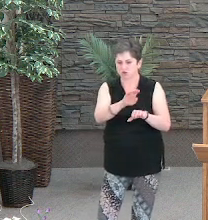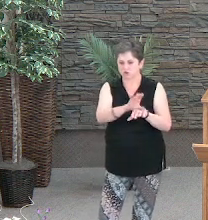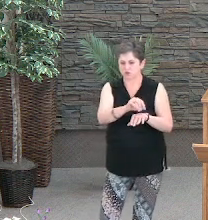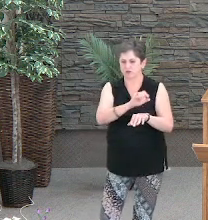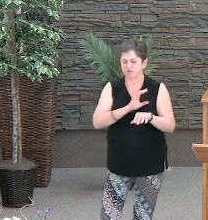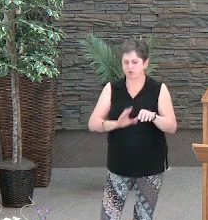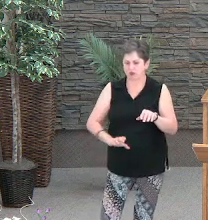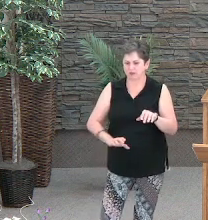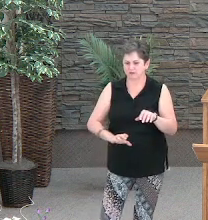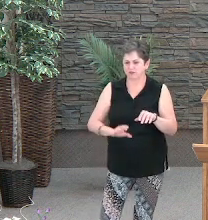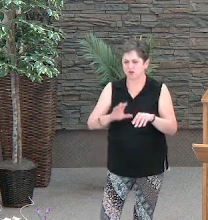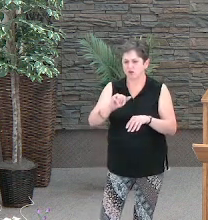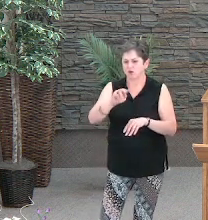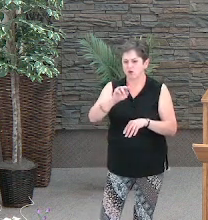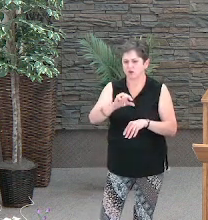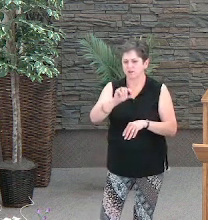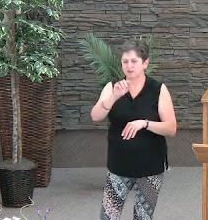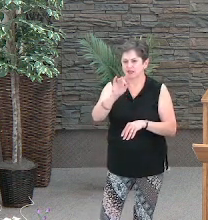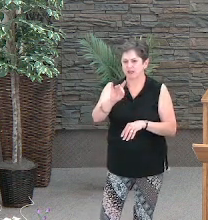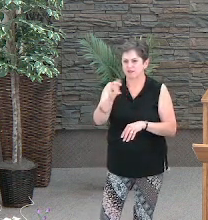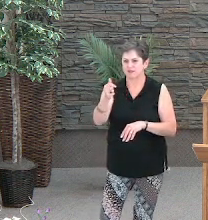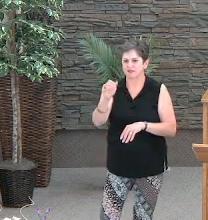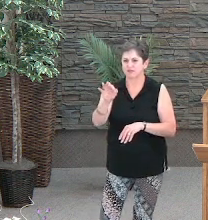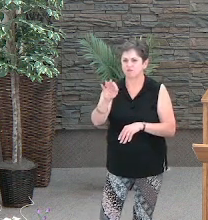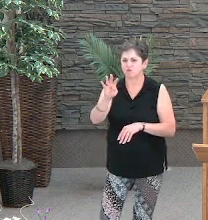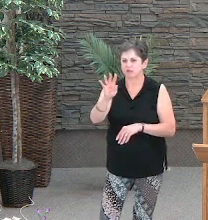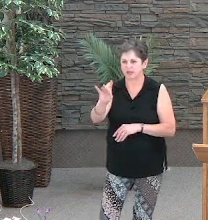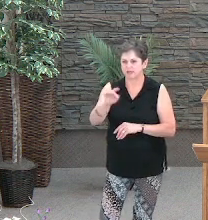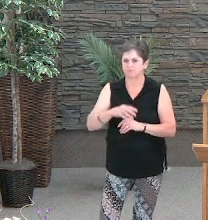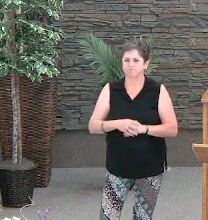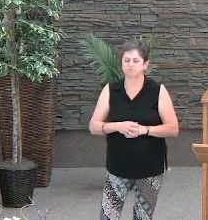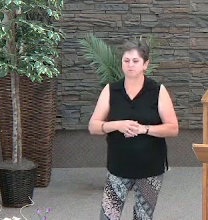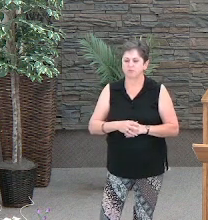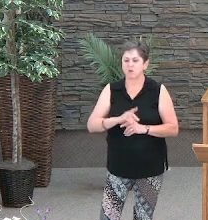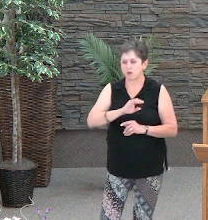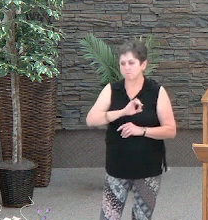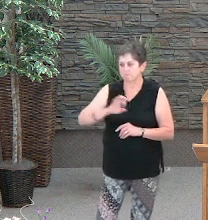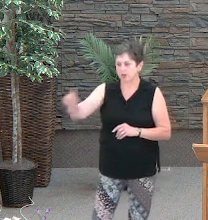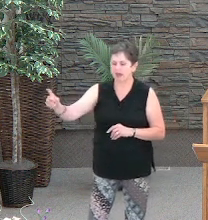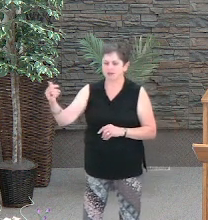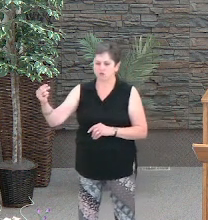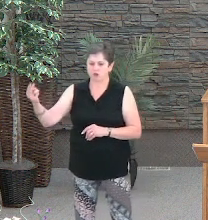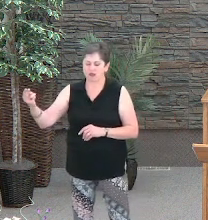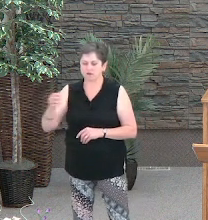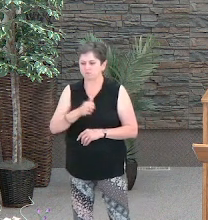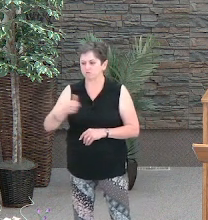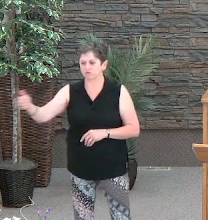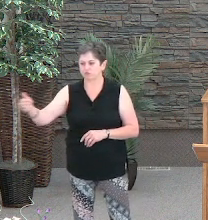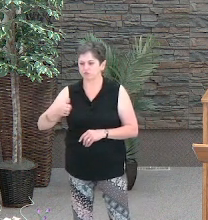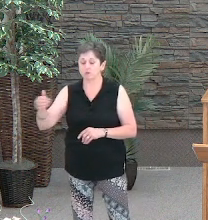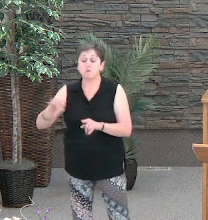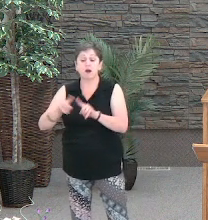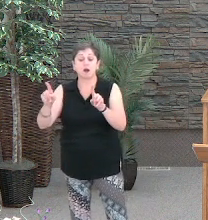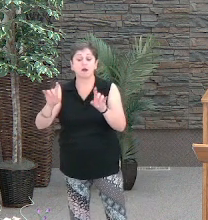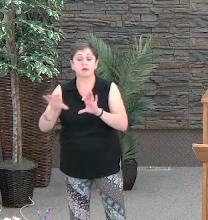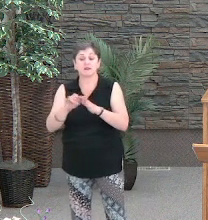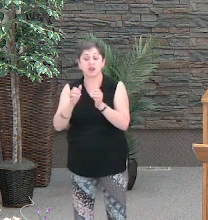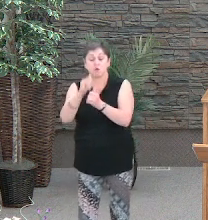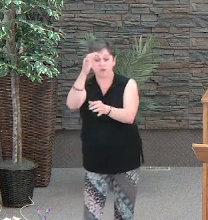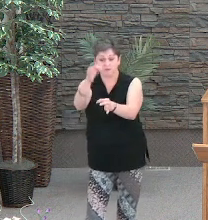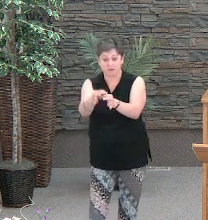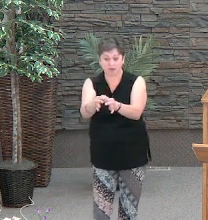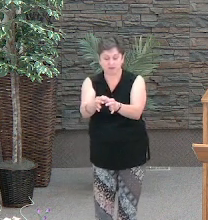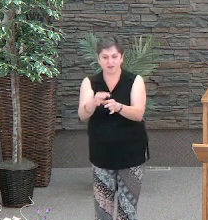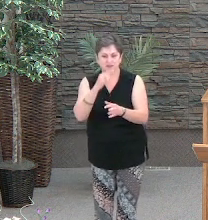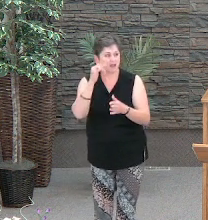of Christ on August the 8th, 1948. But it seems that they did that with faith. And I say